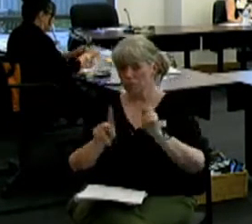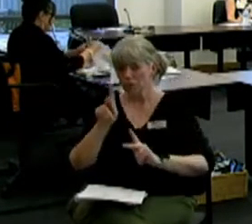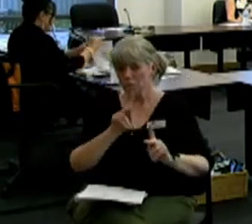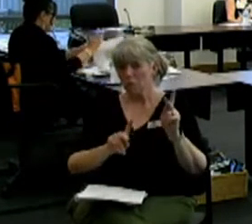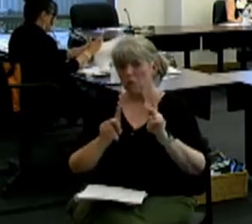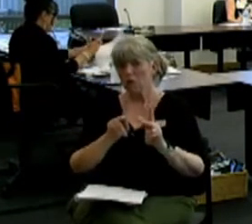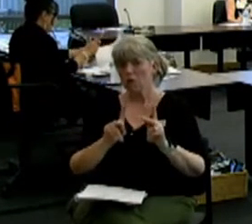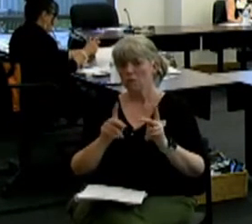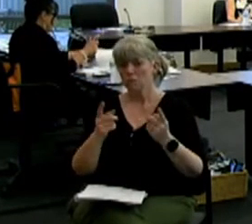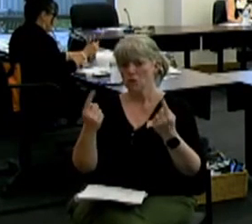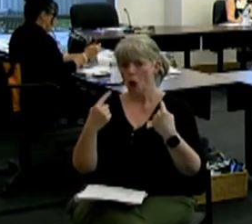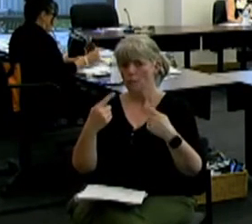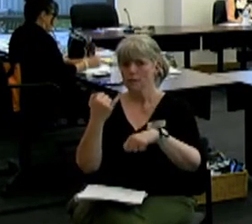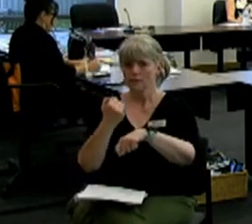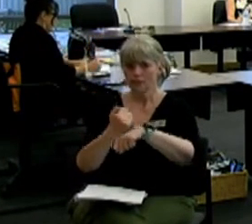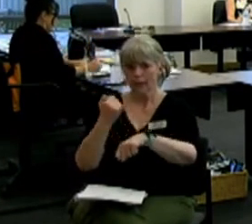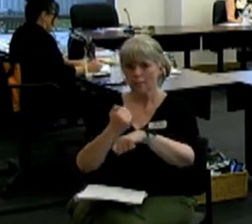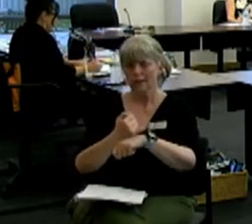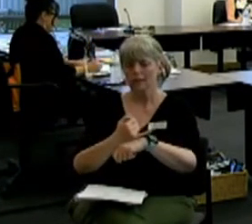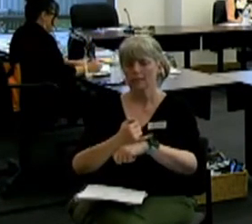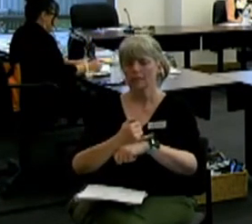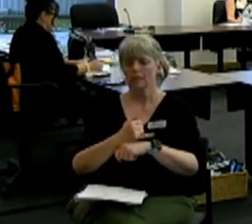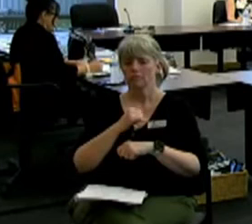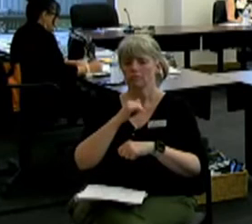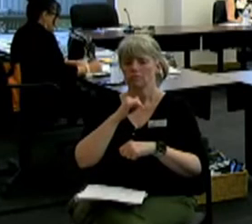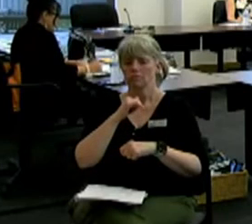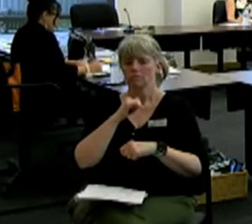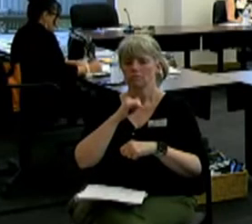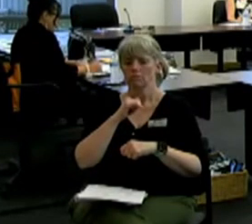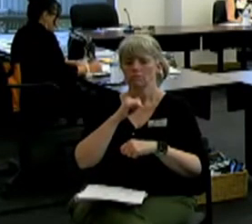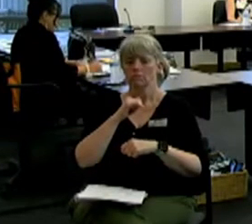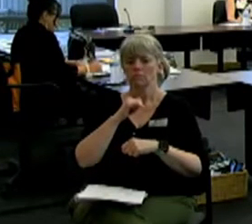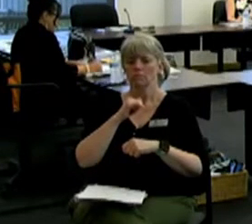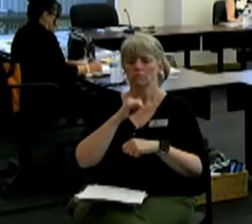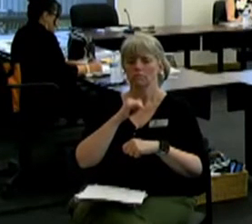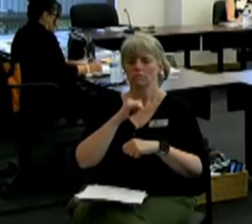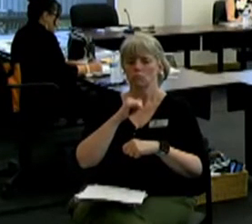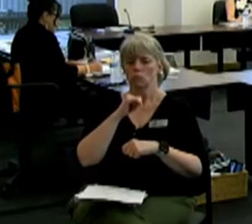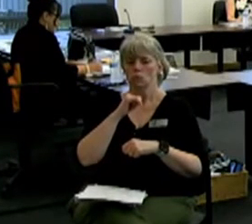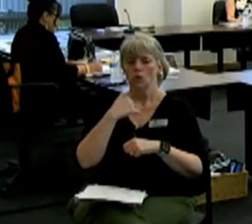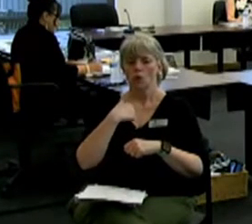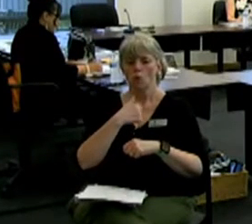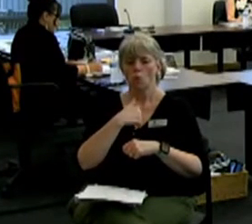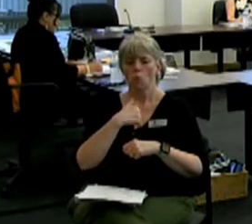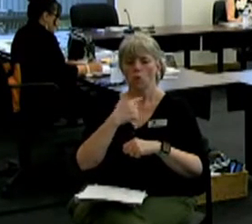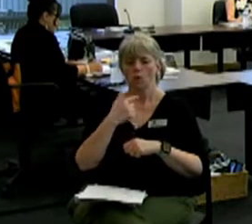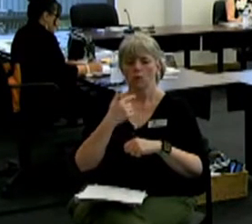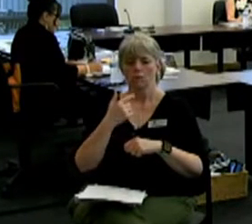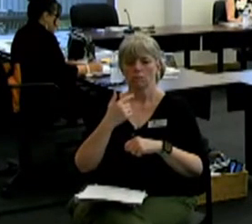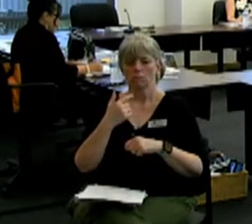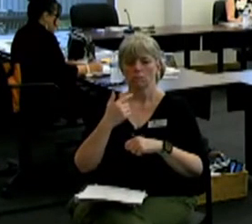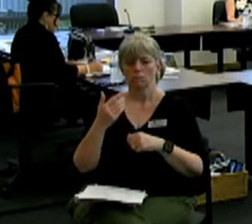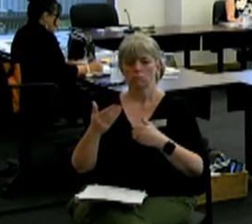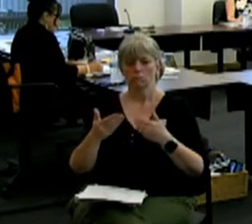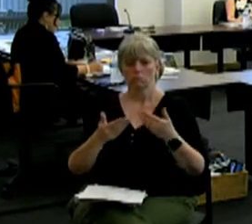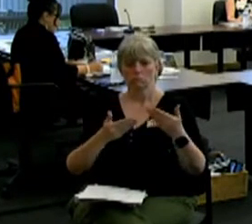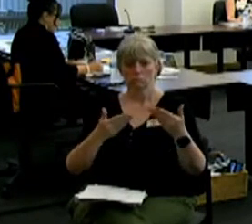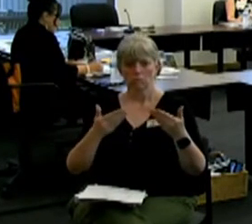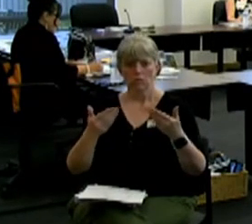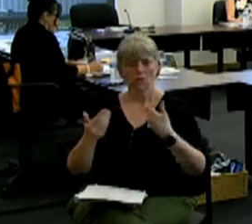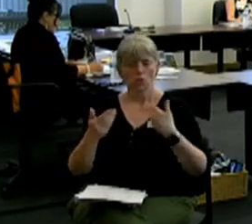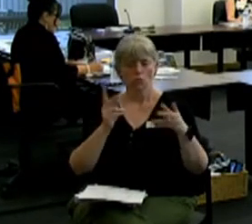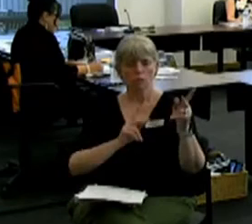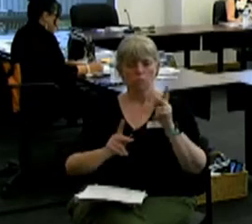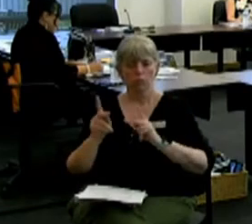come onto this campus. Not only do we know that the need is real, but we're bringing those folks here and helping them. So I